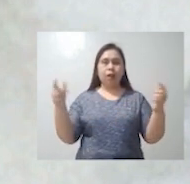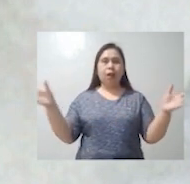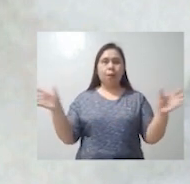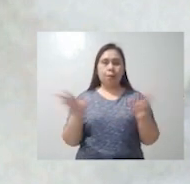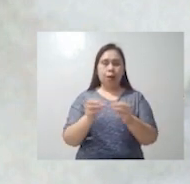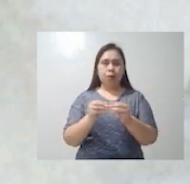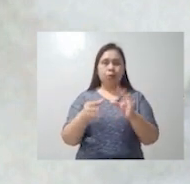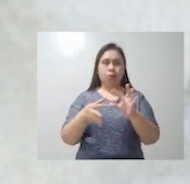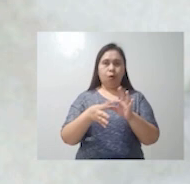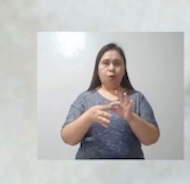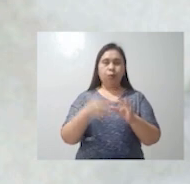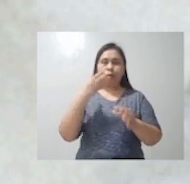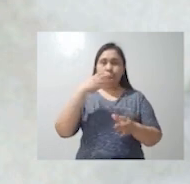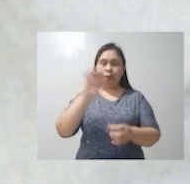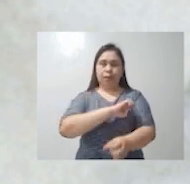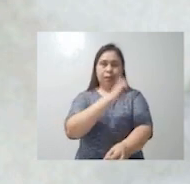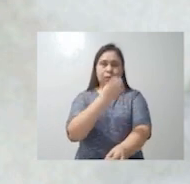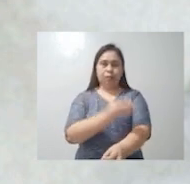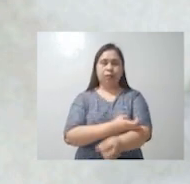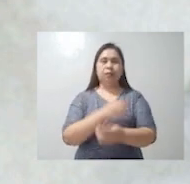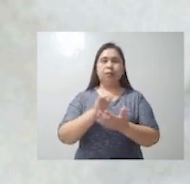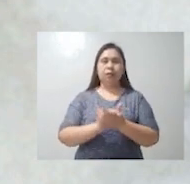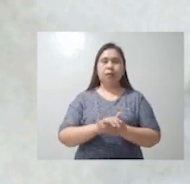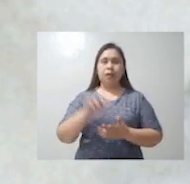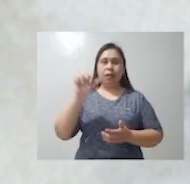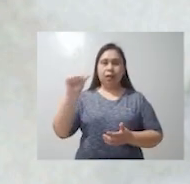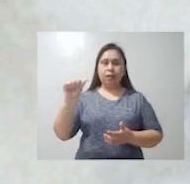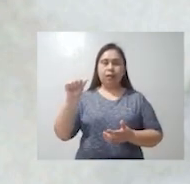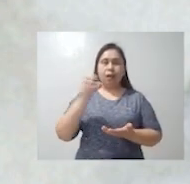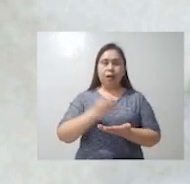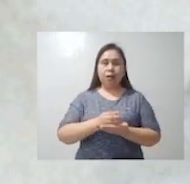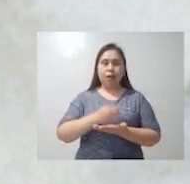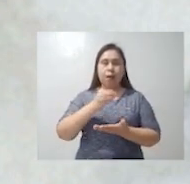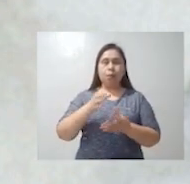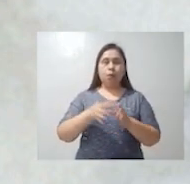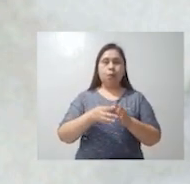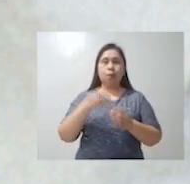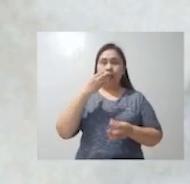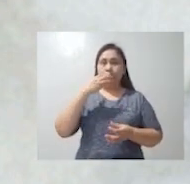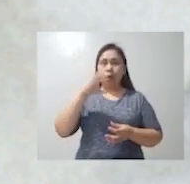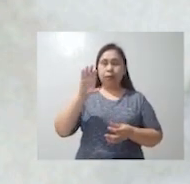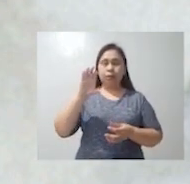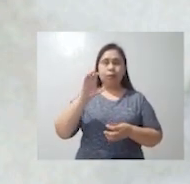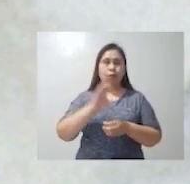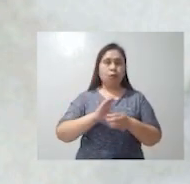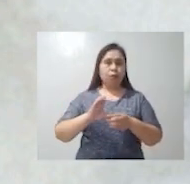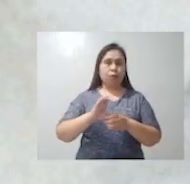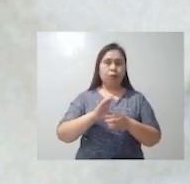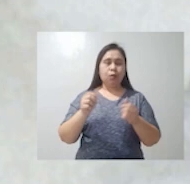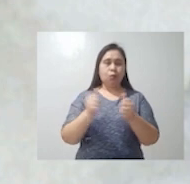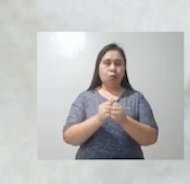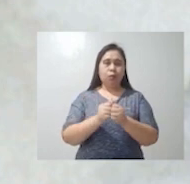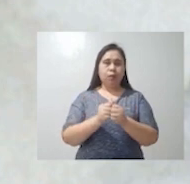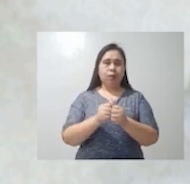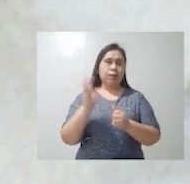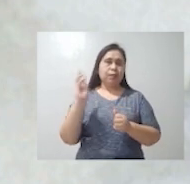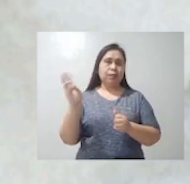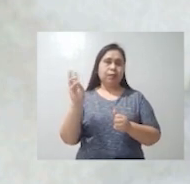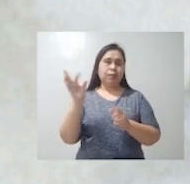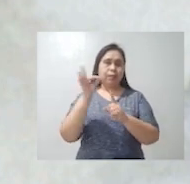energy? A. The cup of hot coffee with a temperature estimated at 60 degrees